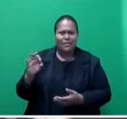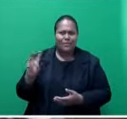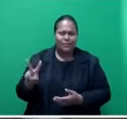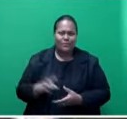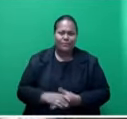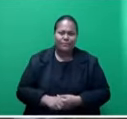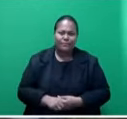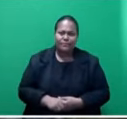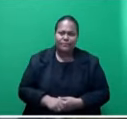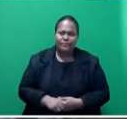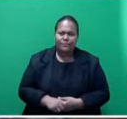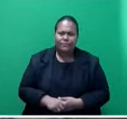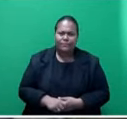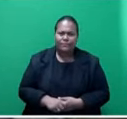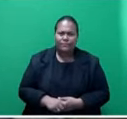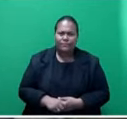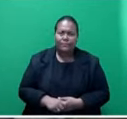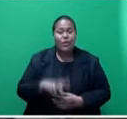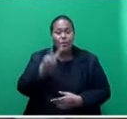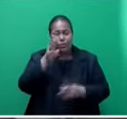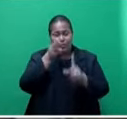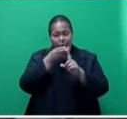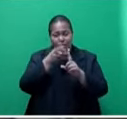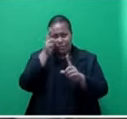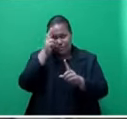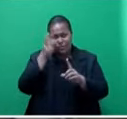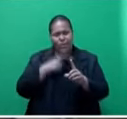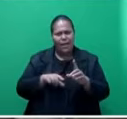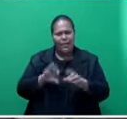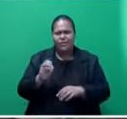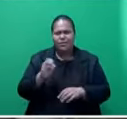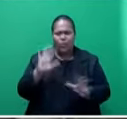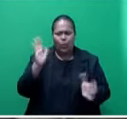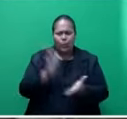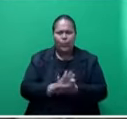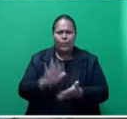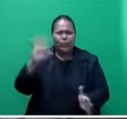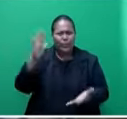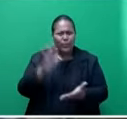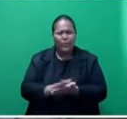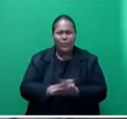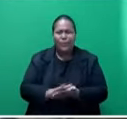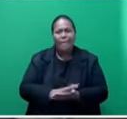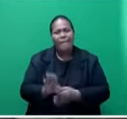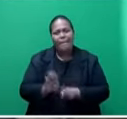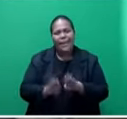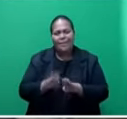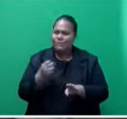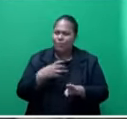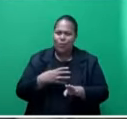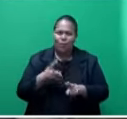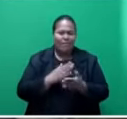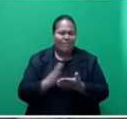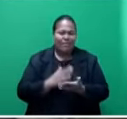sir, there are generally two main reasons behind the zero balance, and we're talking about people who are actively working. Firstly, the